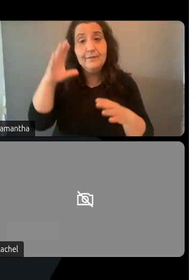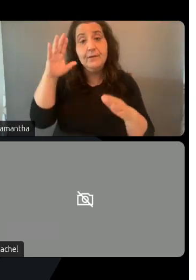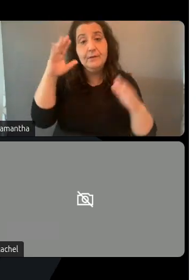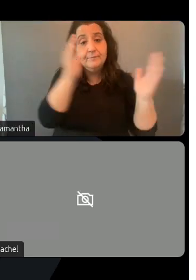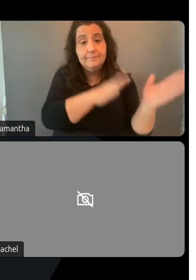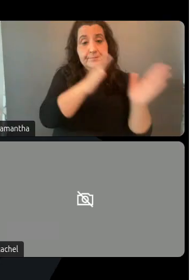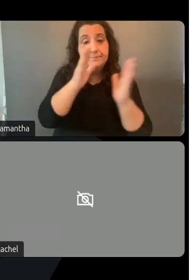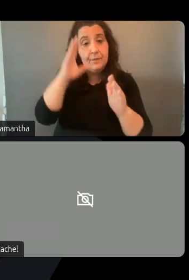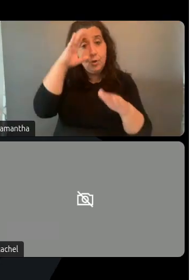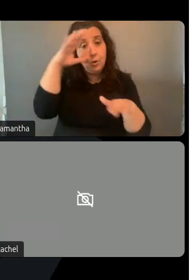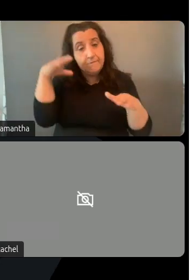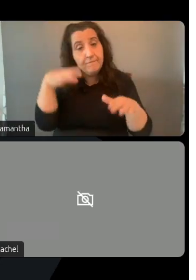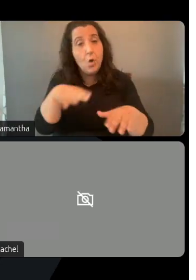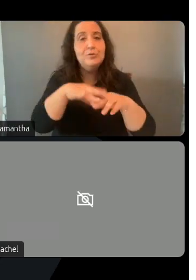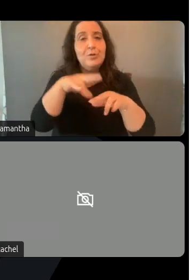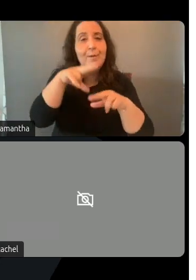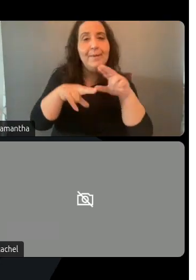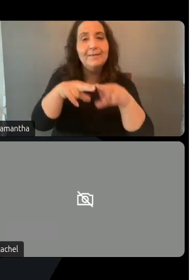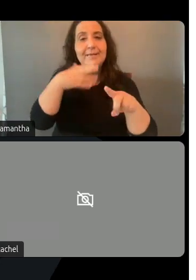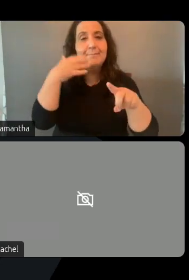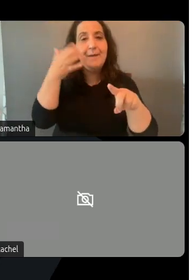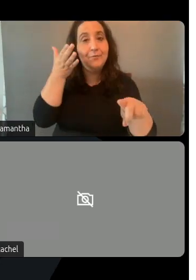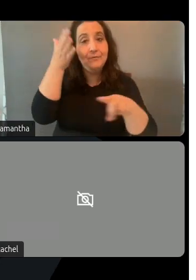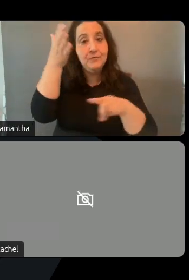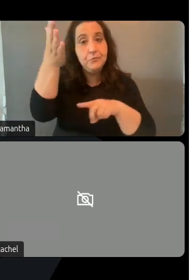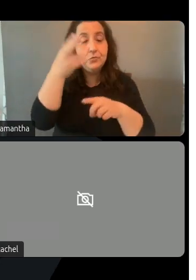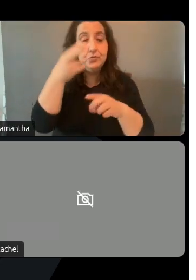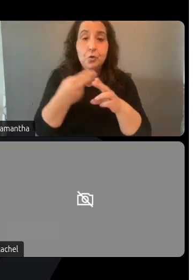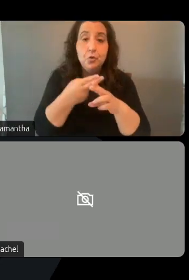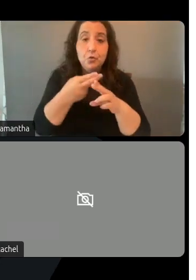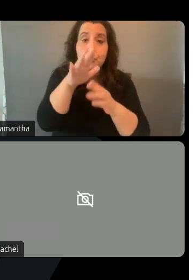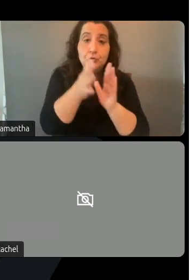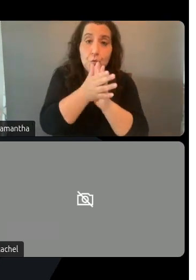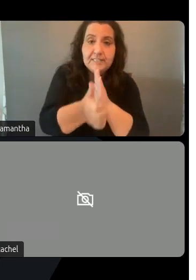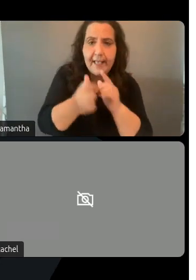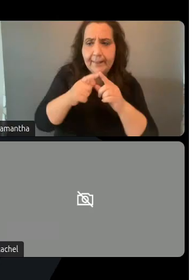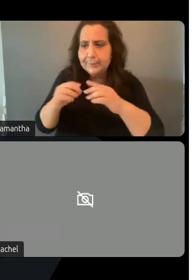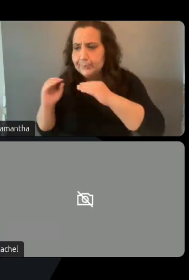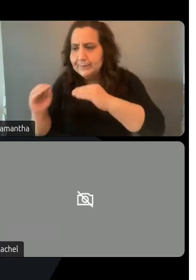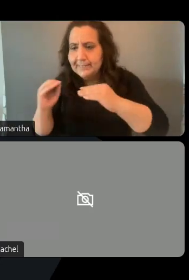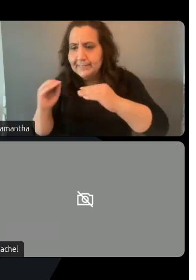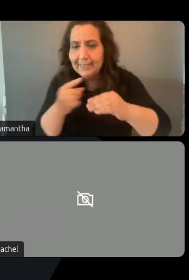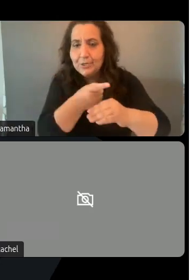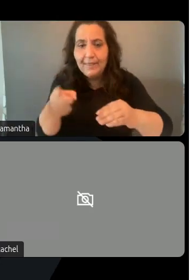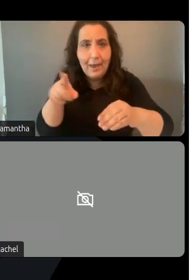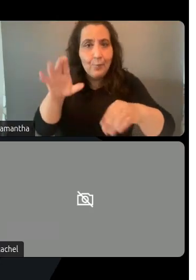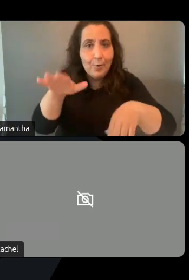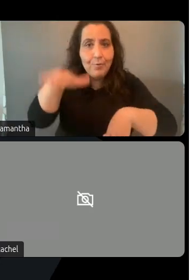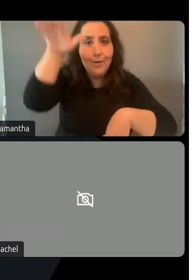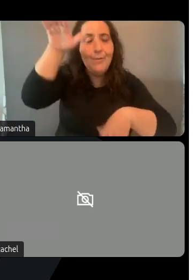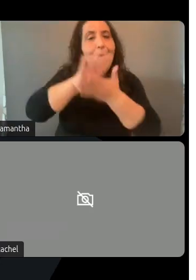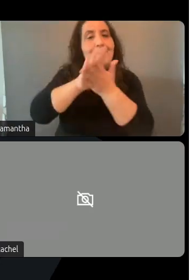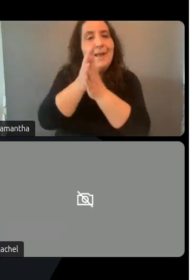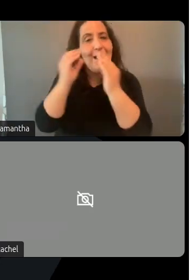future, using your skills to help develop the nation's next leaders, innovators, and educators.